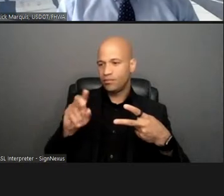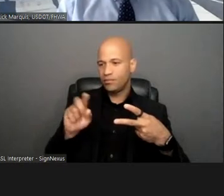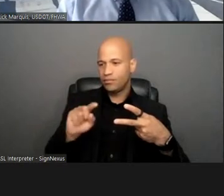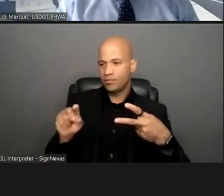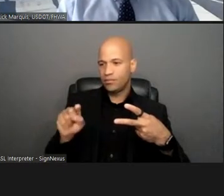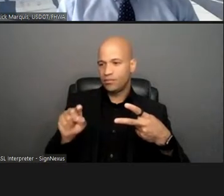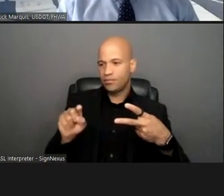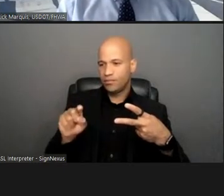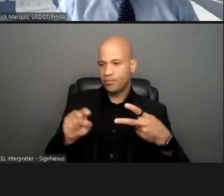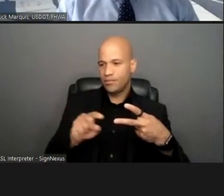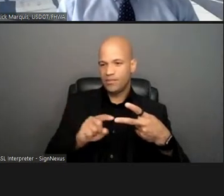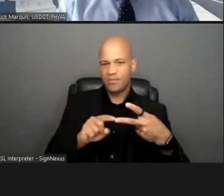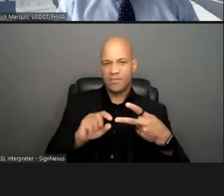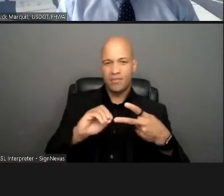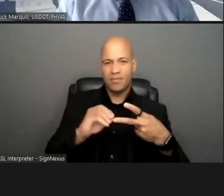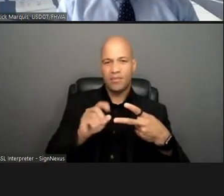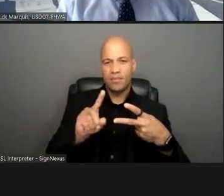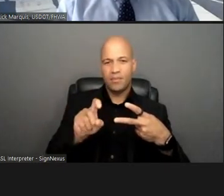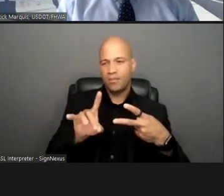Rodriguez